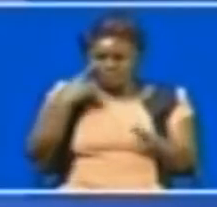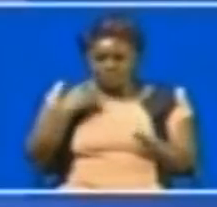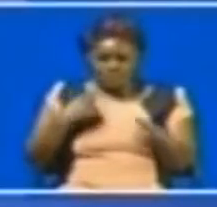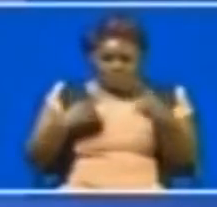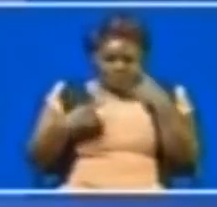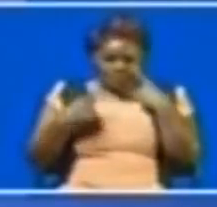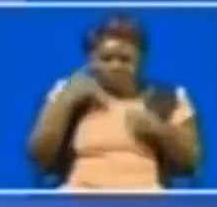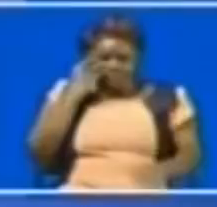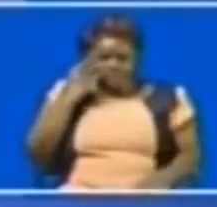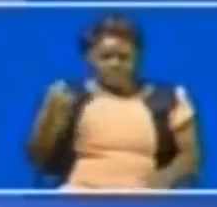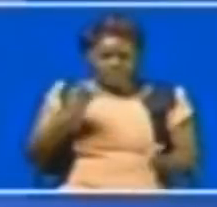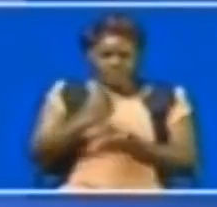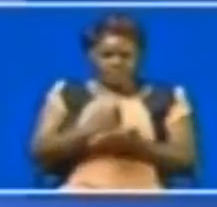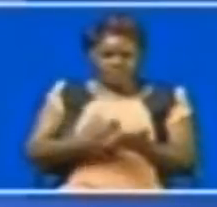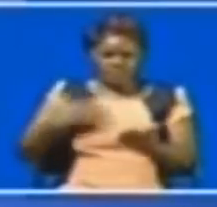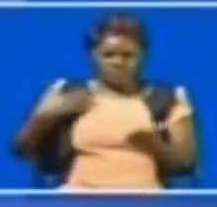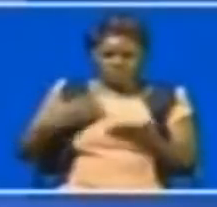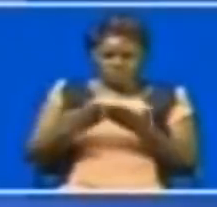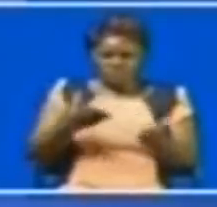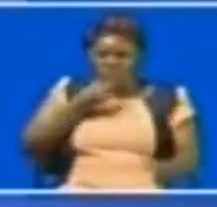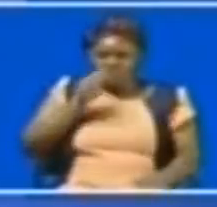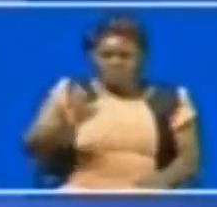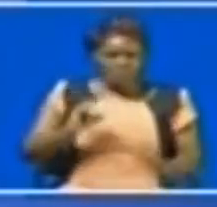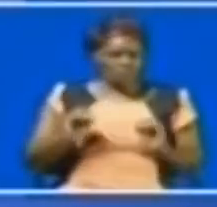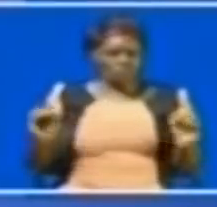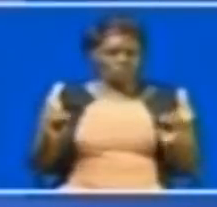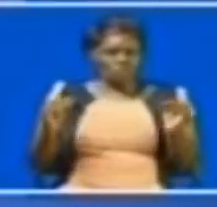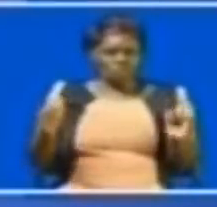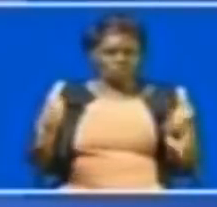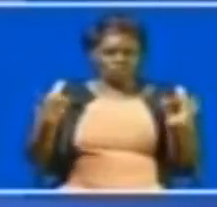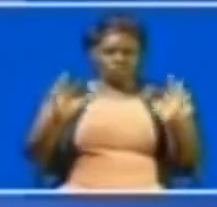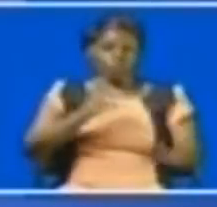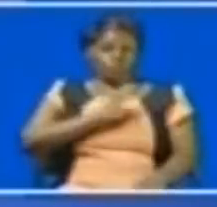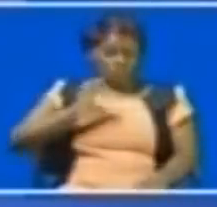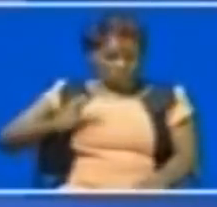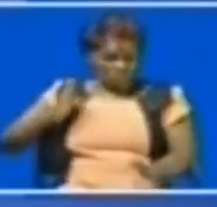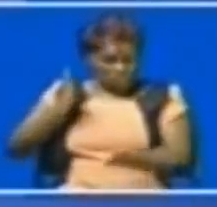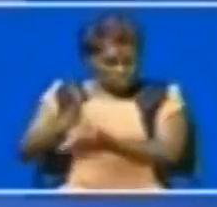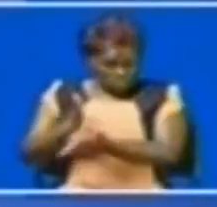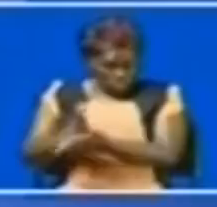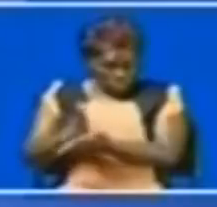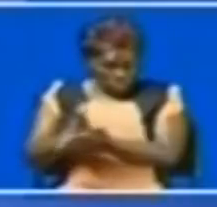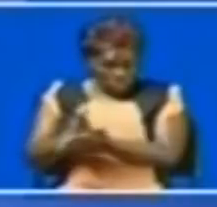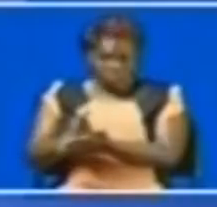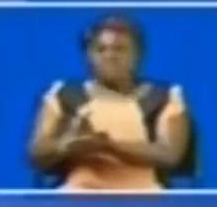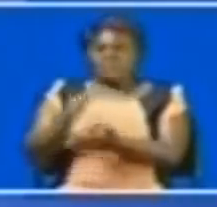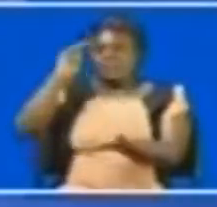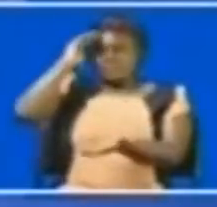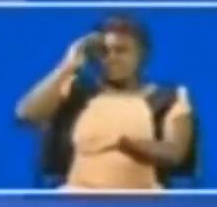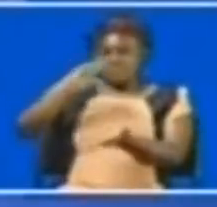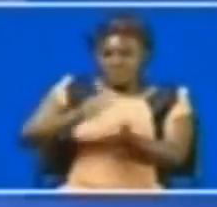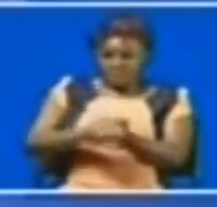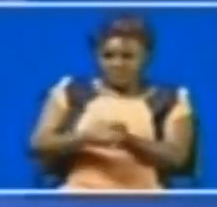moan, and the saddest part is, to date, no answer. He was an official in the commission. he